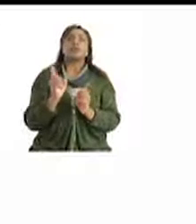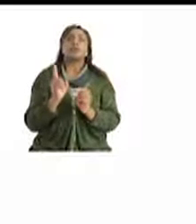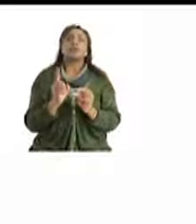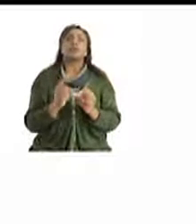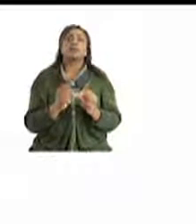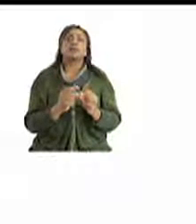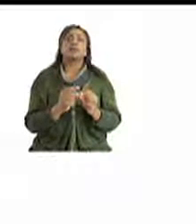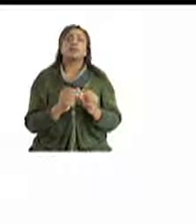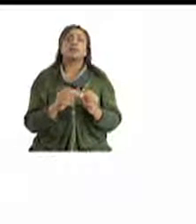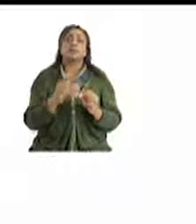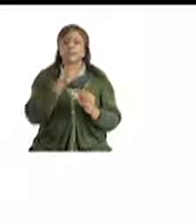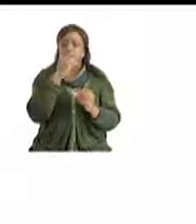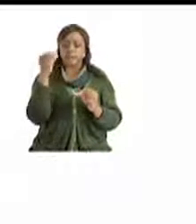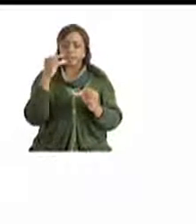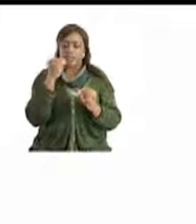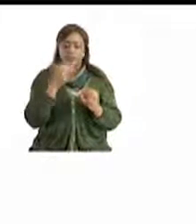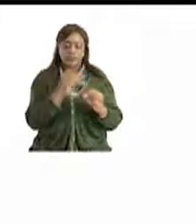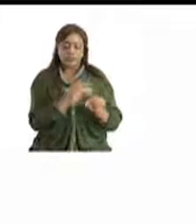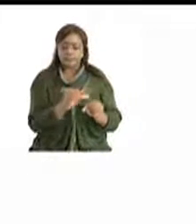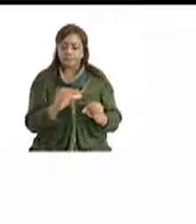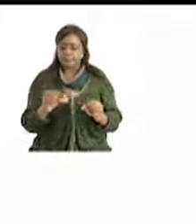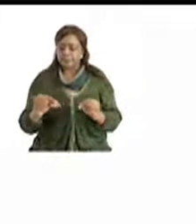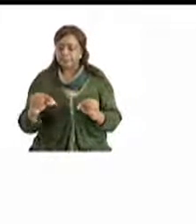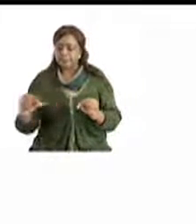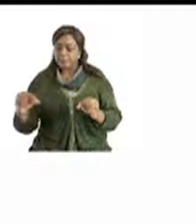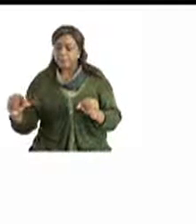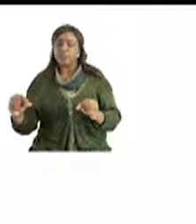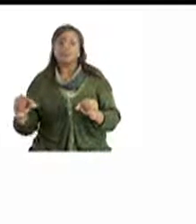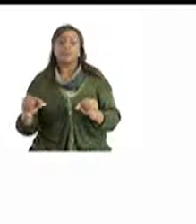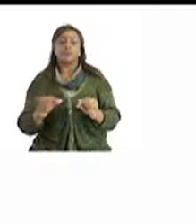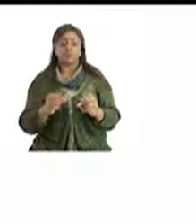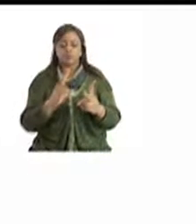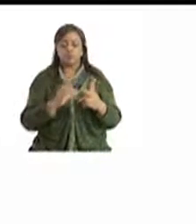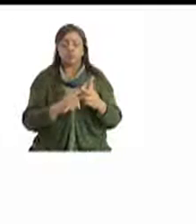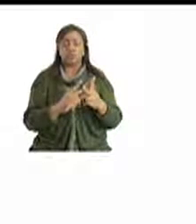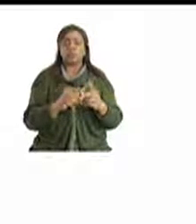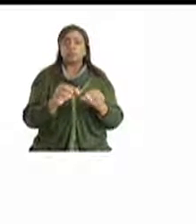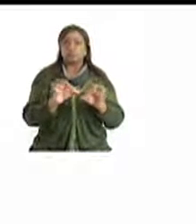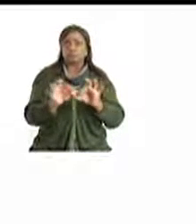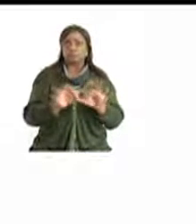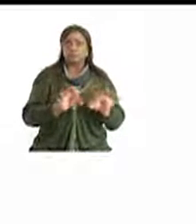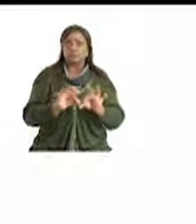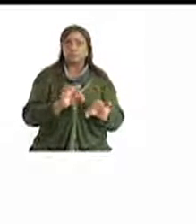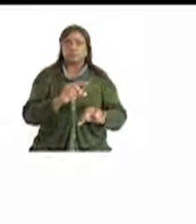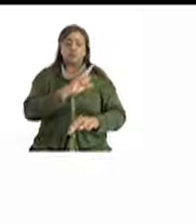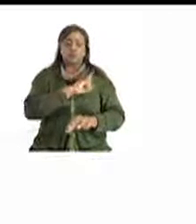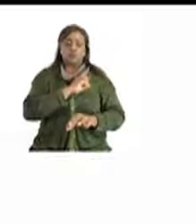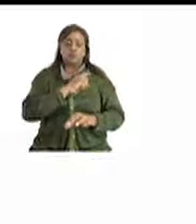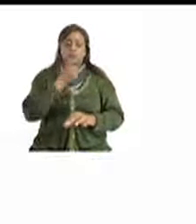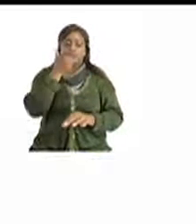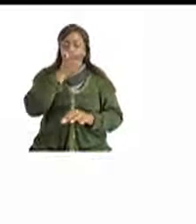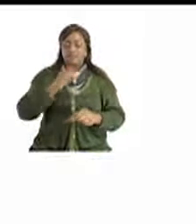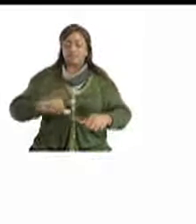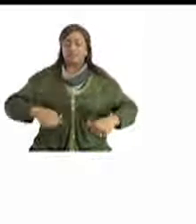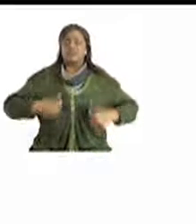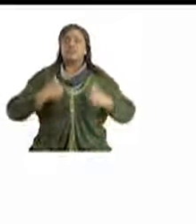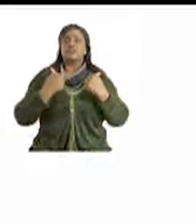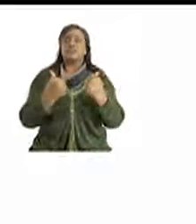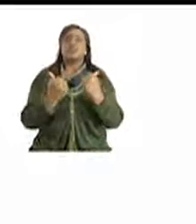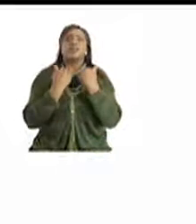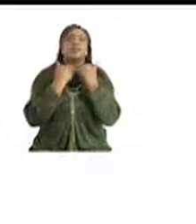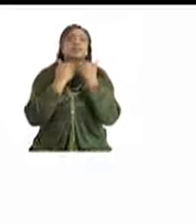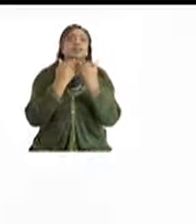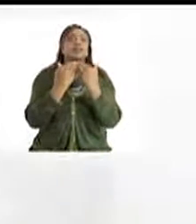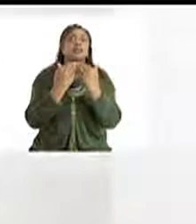the spaces provided. Number two, explain why sexual health is important. I